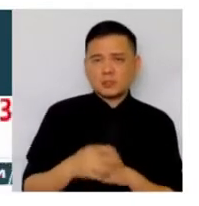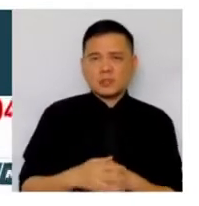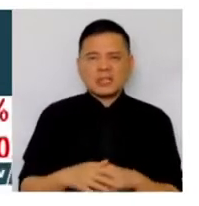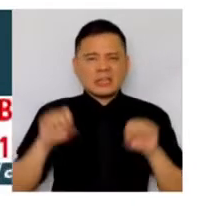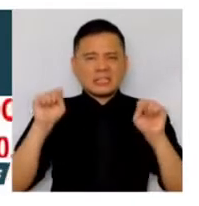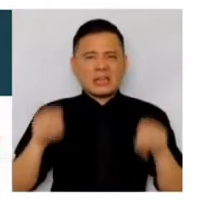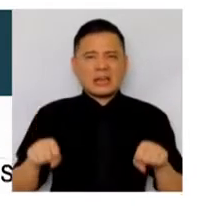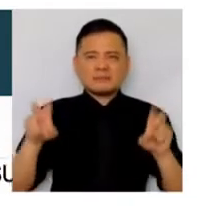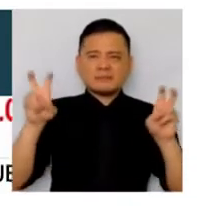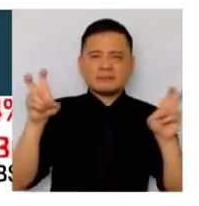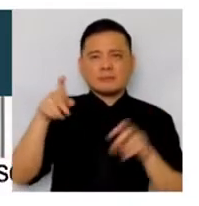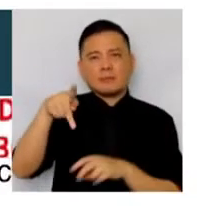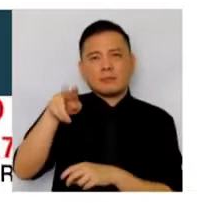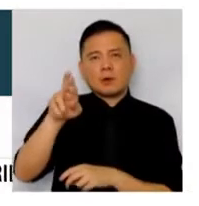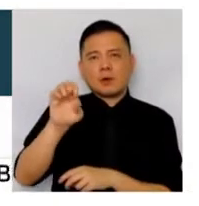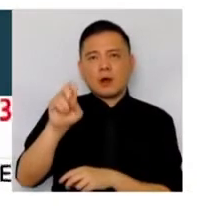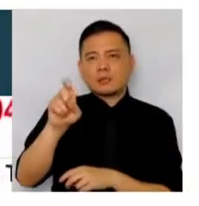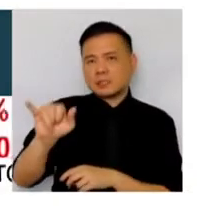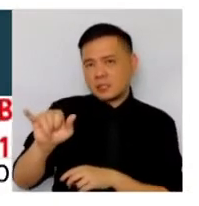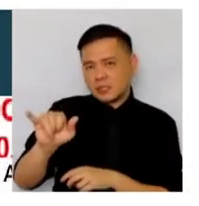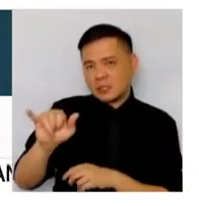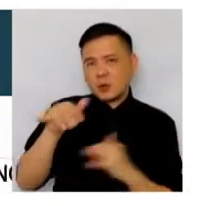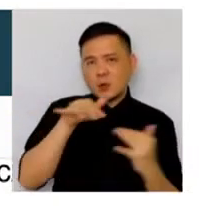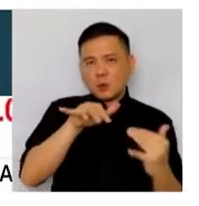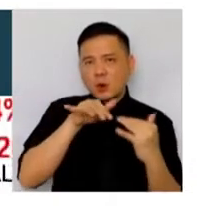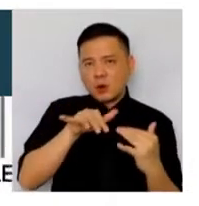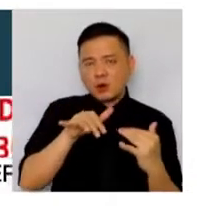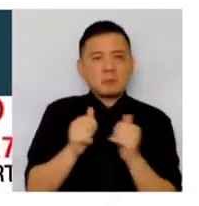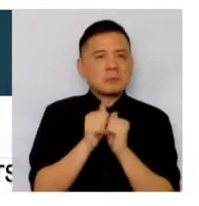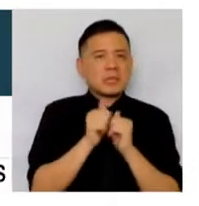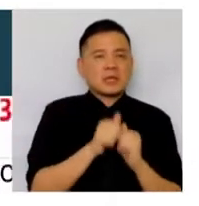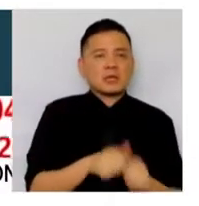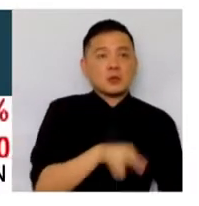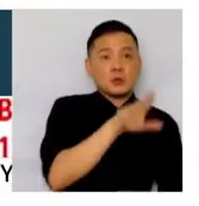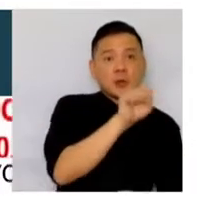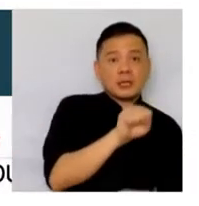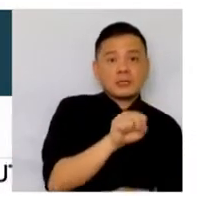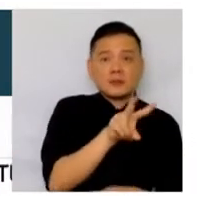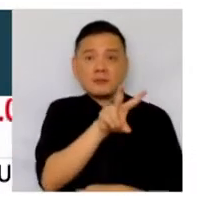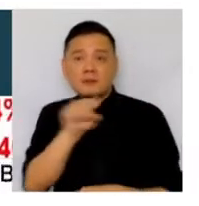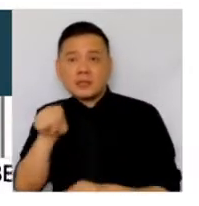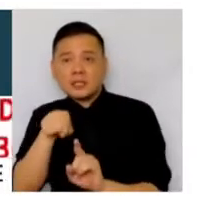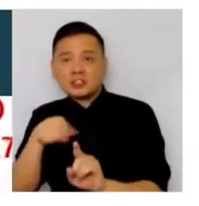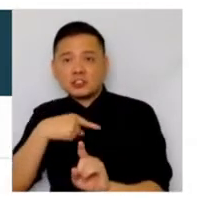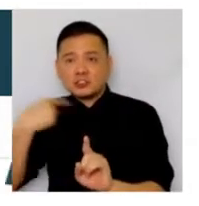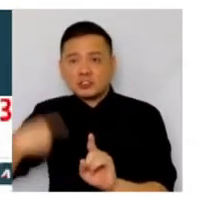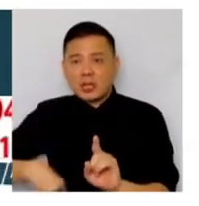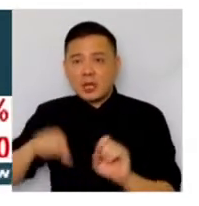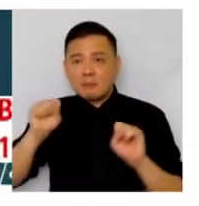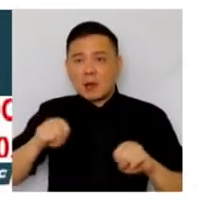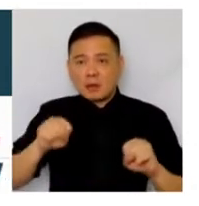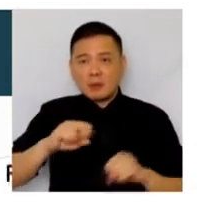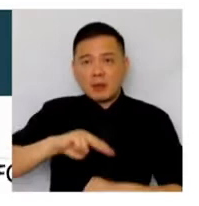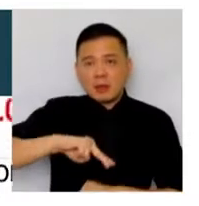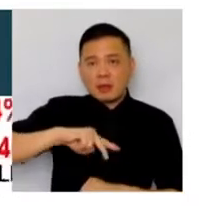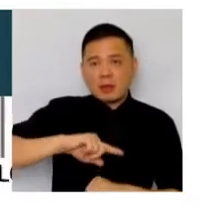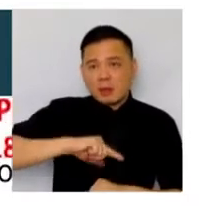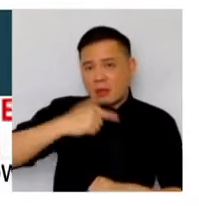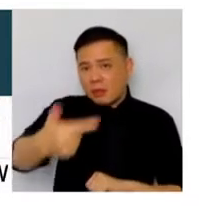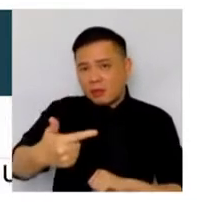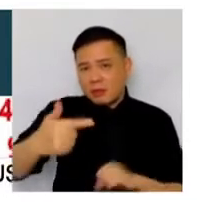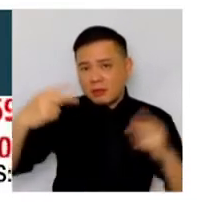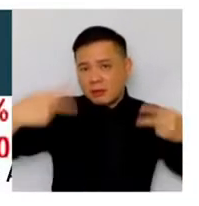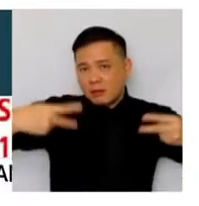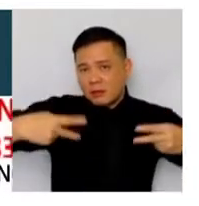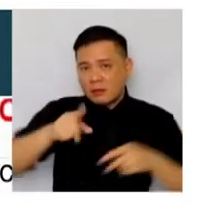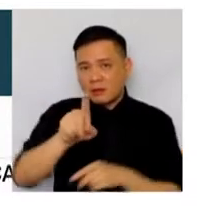war between the U.S. and China. Is that something that you're also looking into? Well,